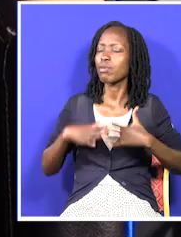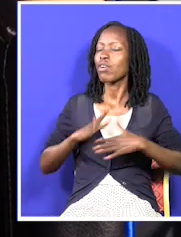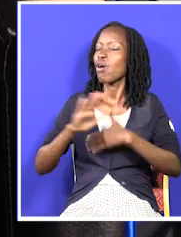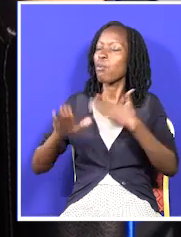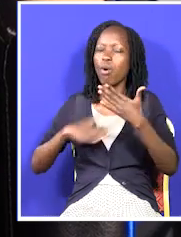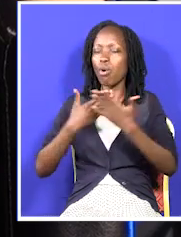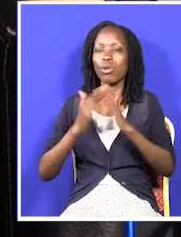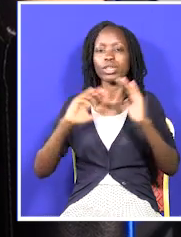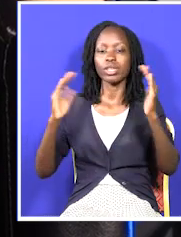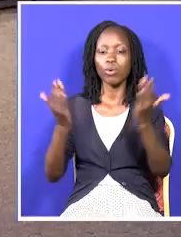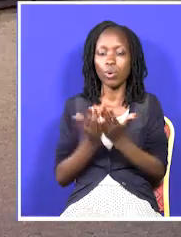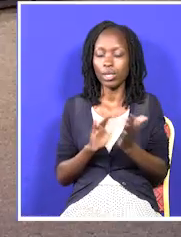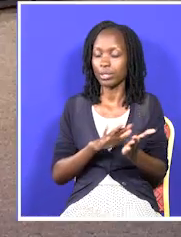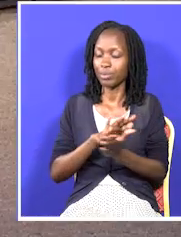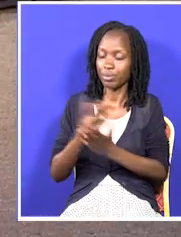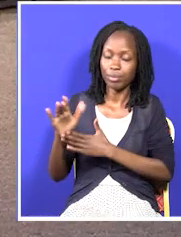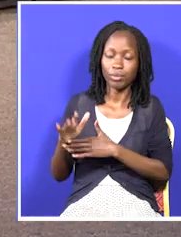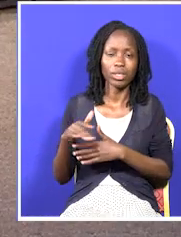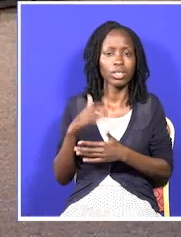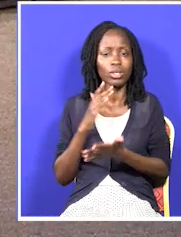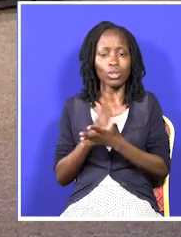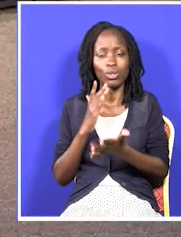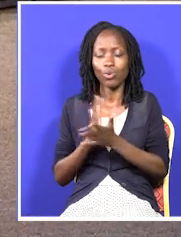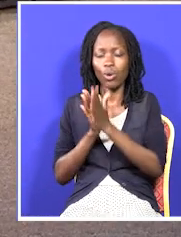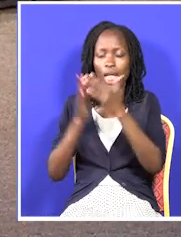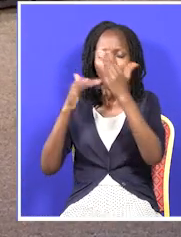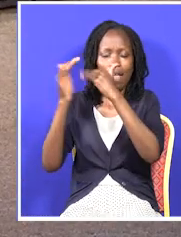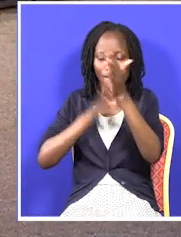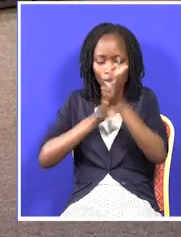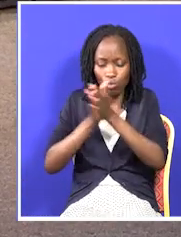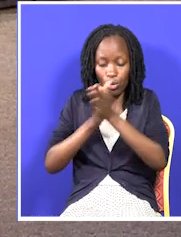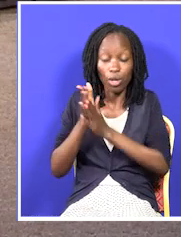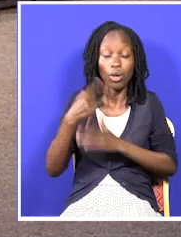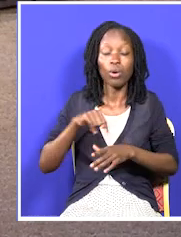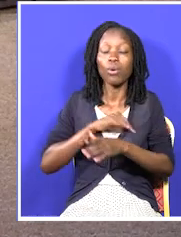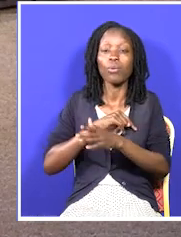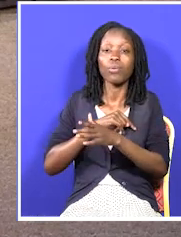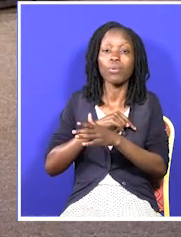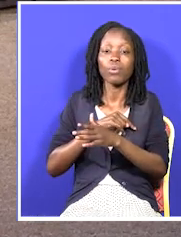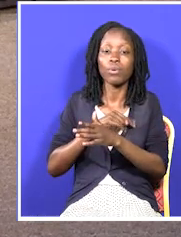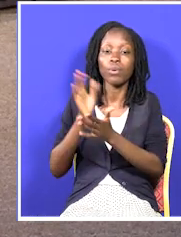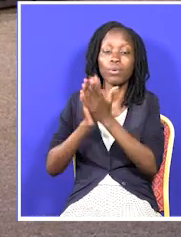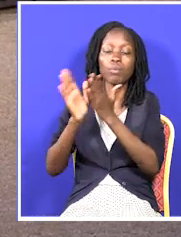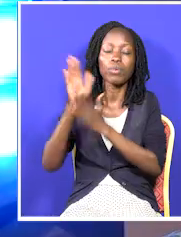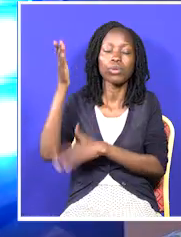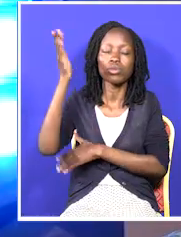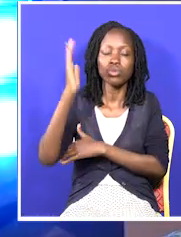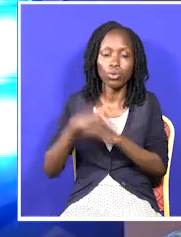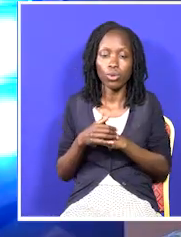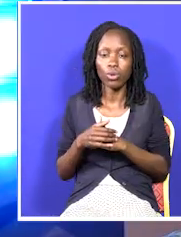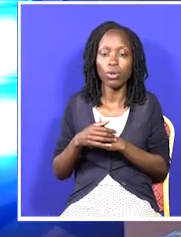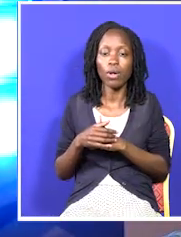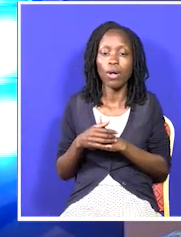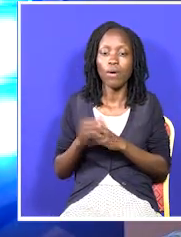all over the world. Wow. It will be that exciting, right? Yes. That we praise God, or we praise Jesus